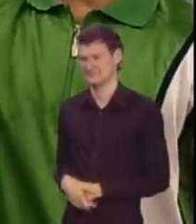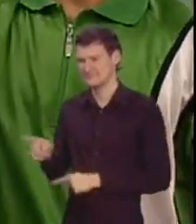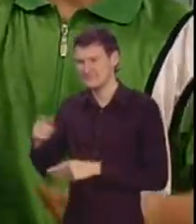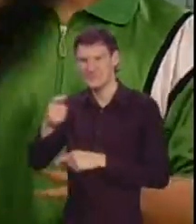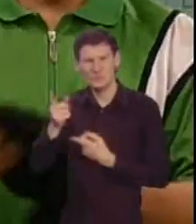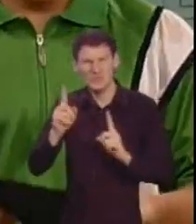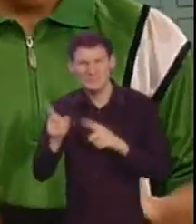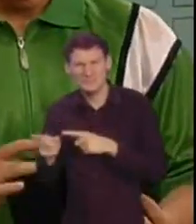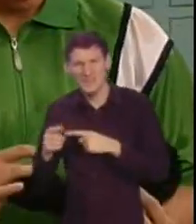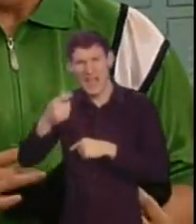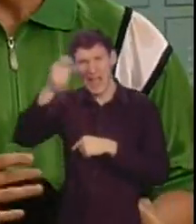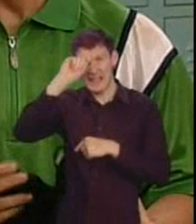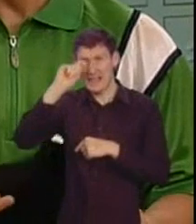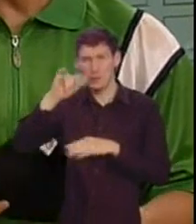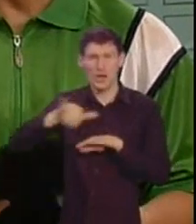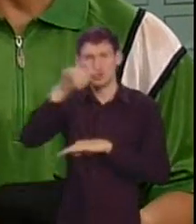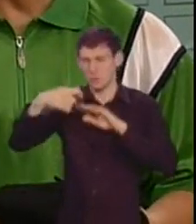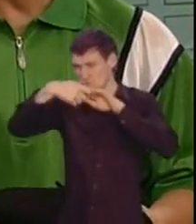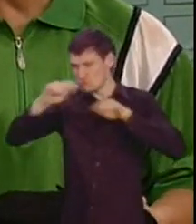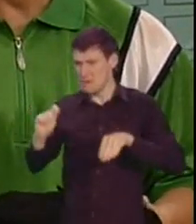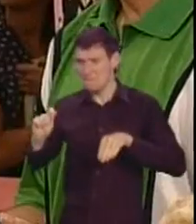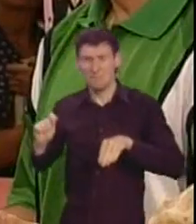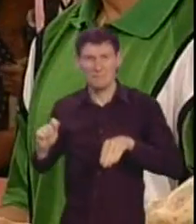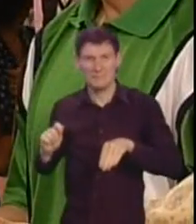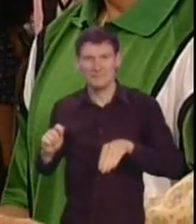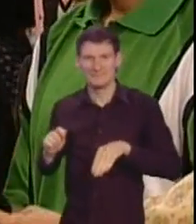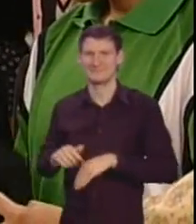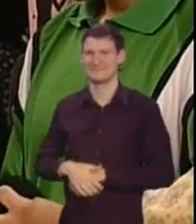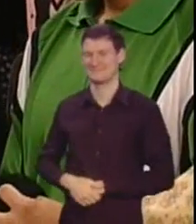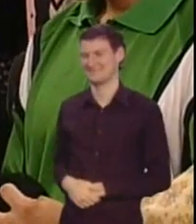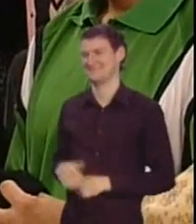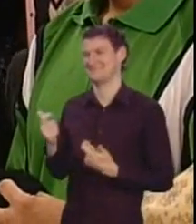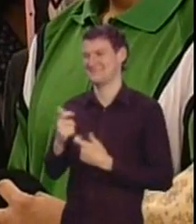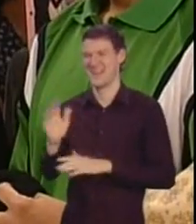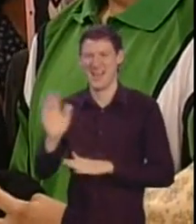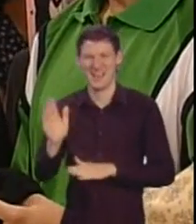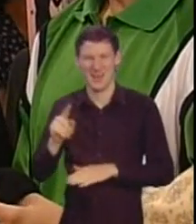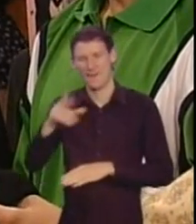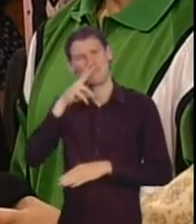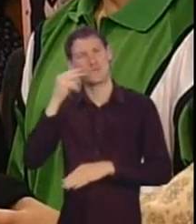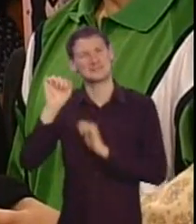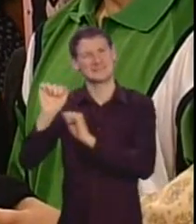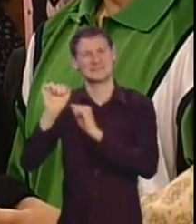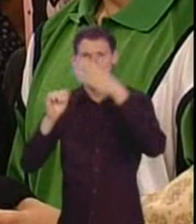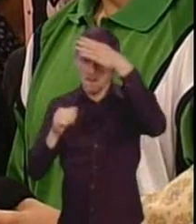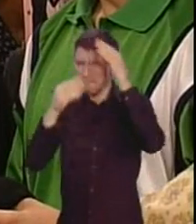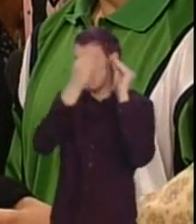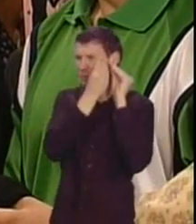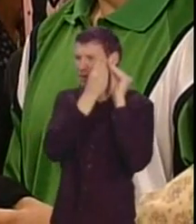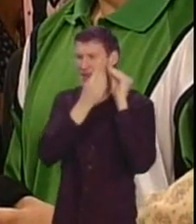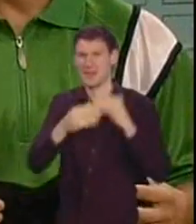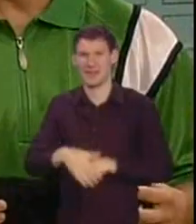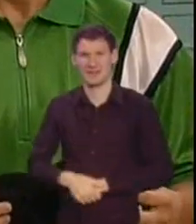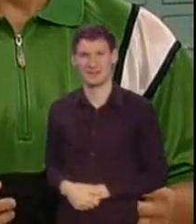Hey, what's this? Somebody rip off the front of your baseball cap? Oh, no one wears them in France. It's called a